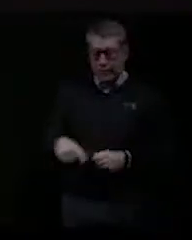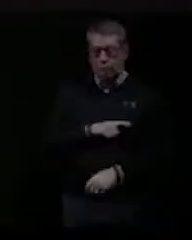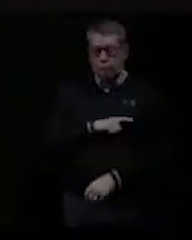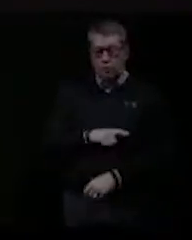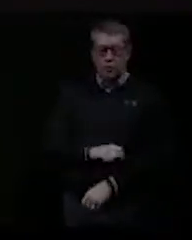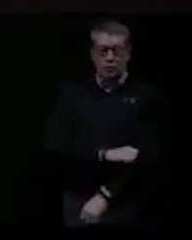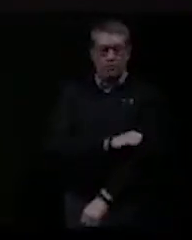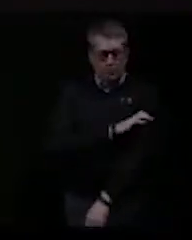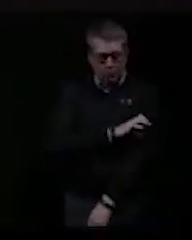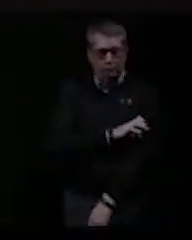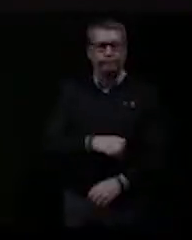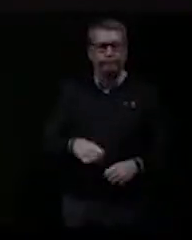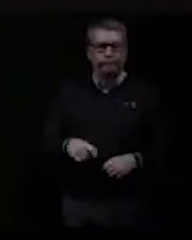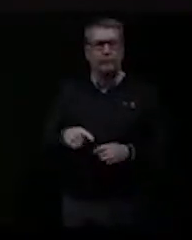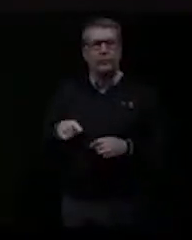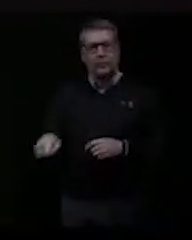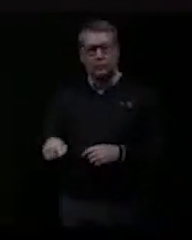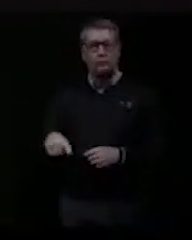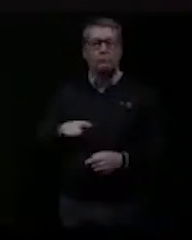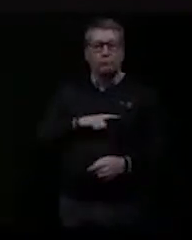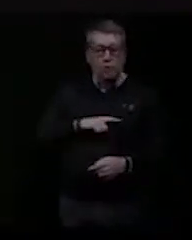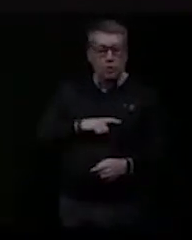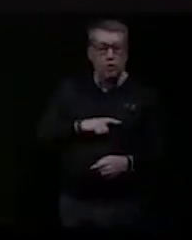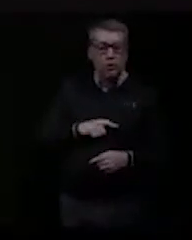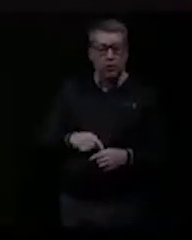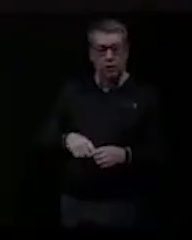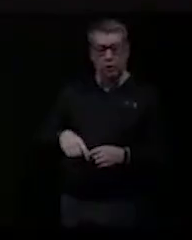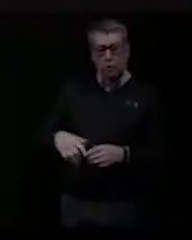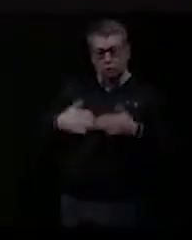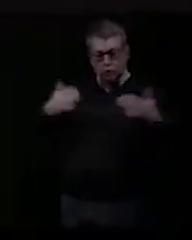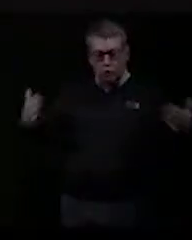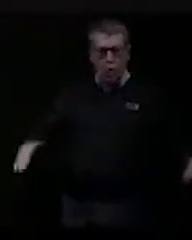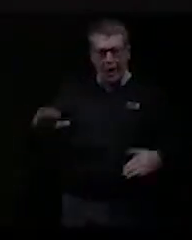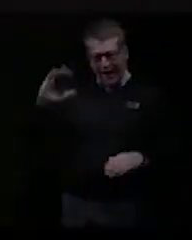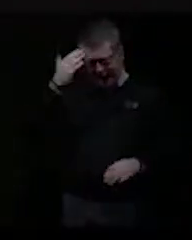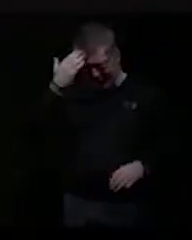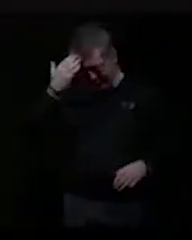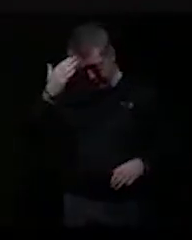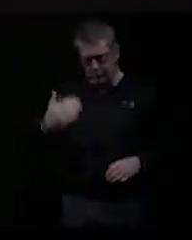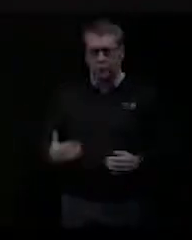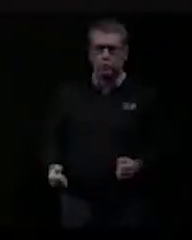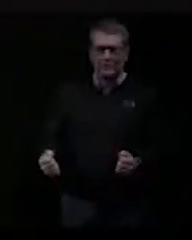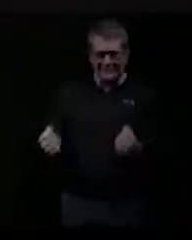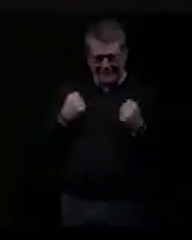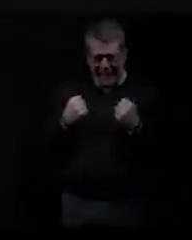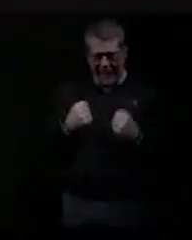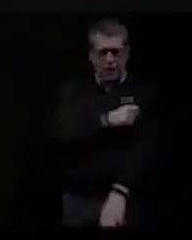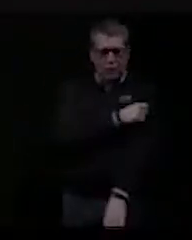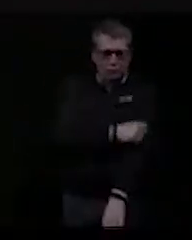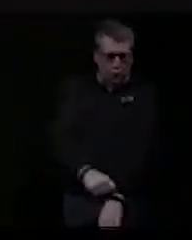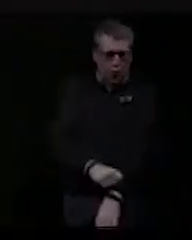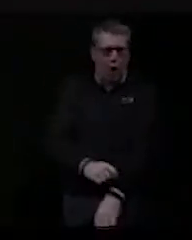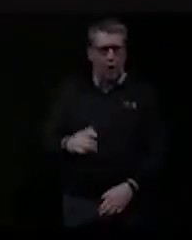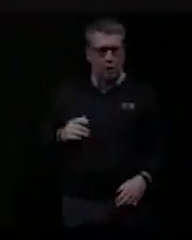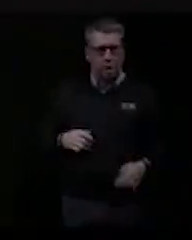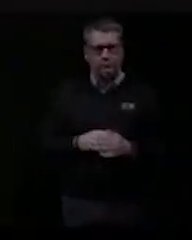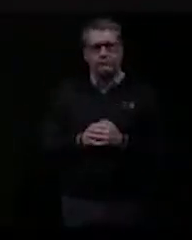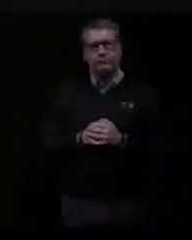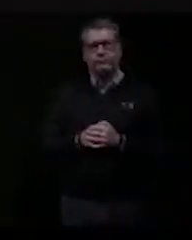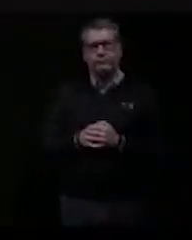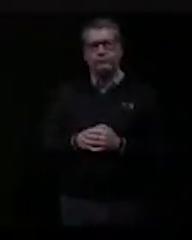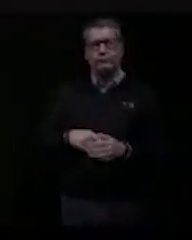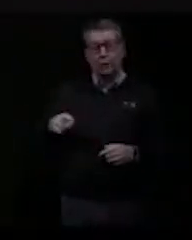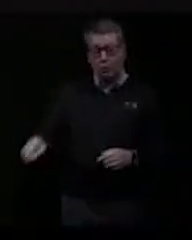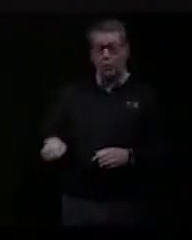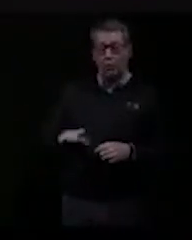powerful is the combination of deep field experience, strong moral clarity, and an unwavering